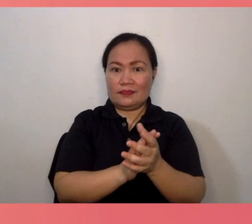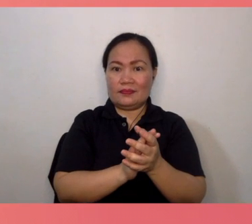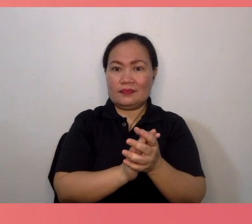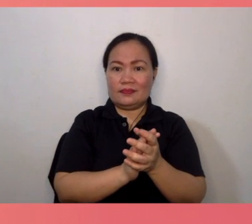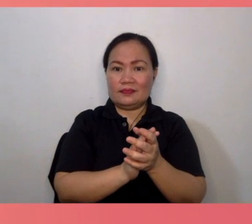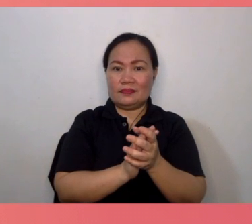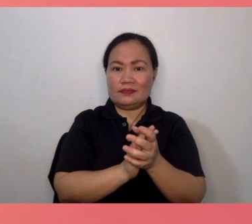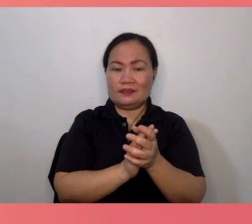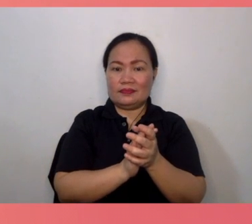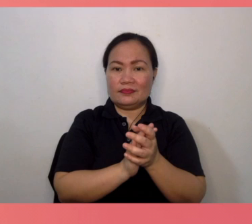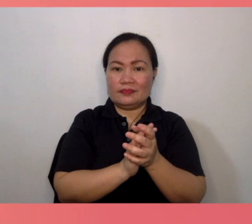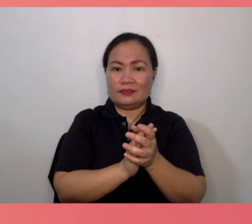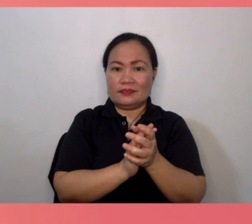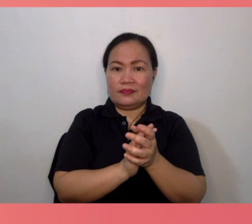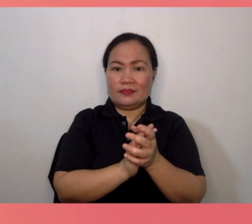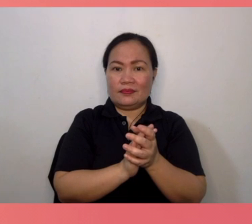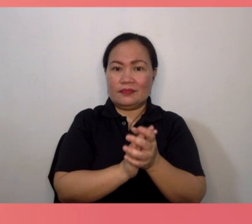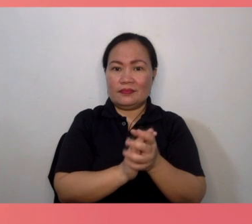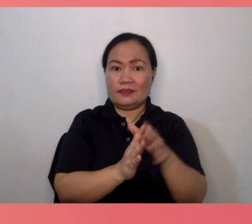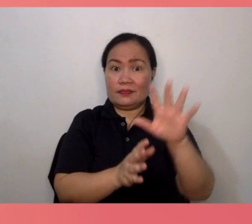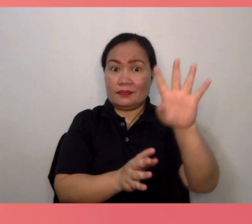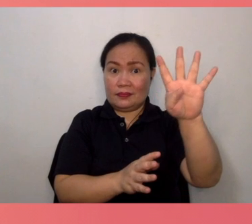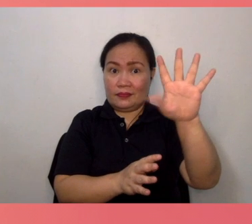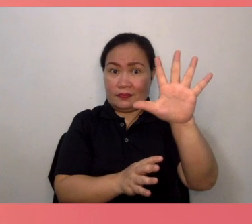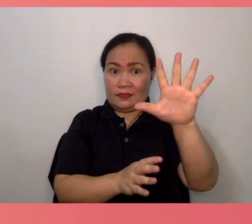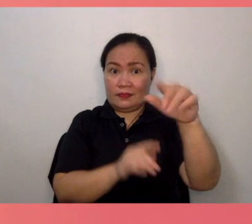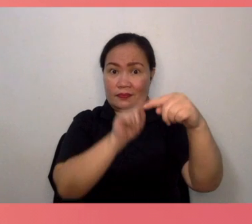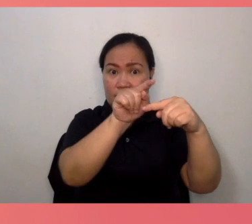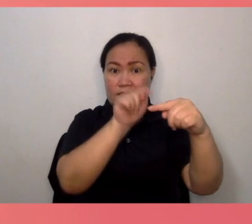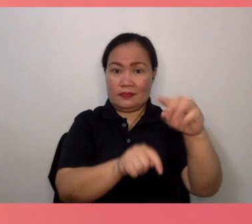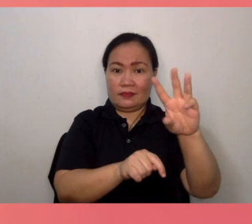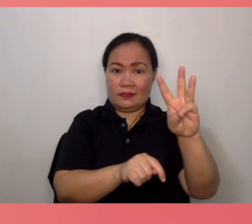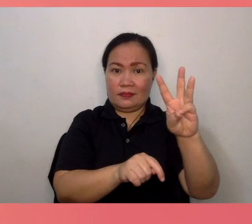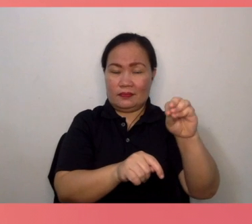perimeters is, paano kukunin yung ratio? 45 over 60.